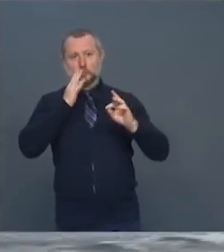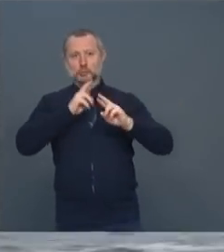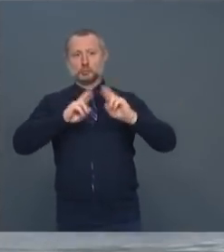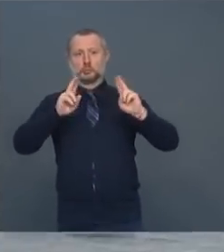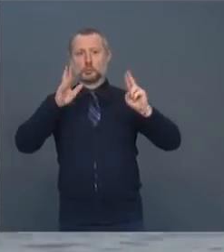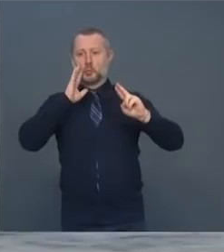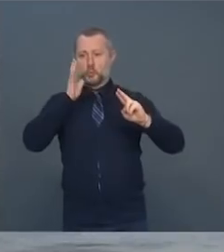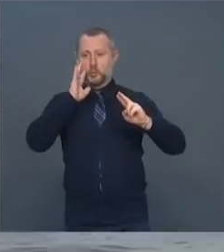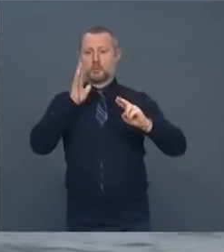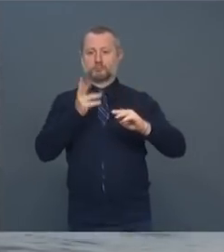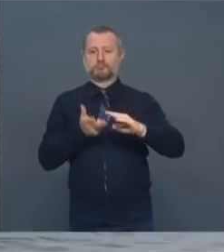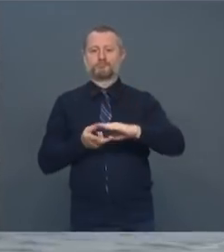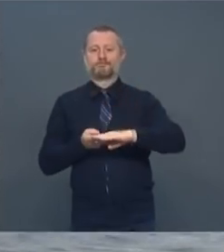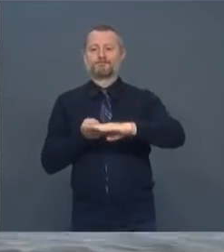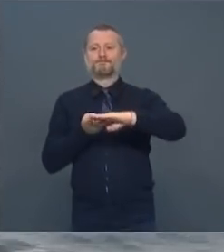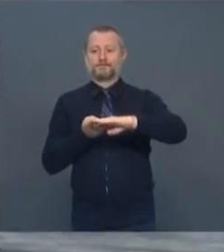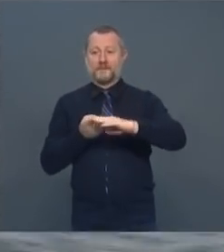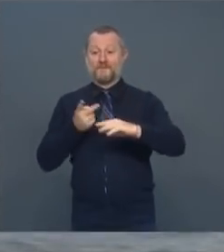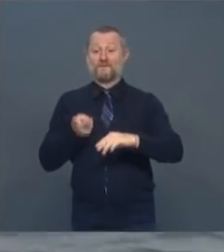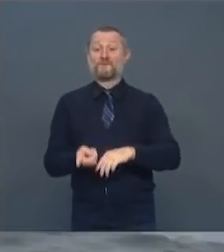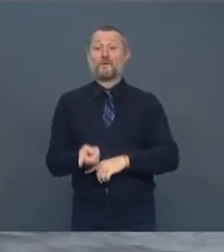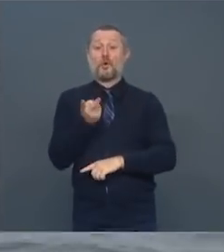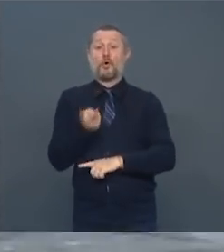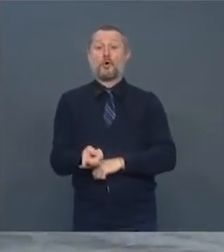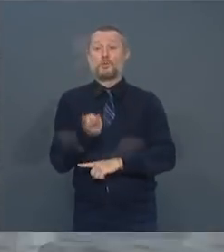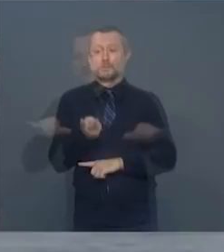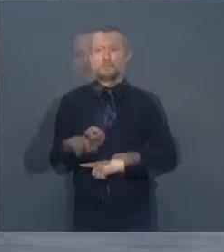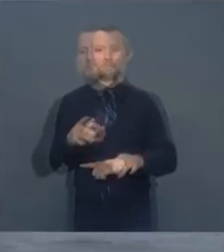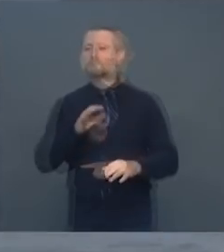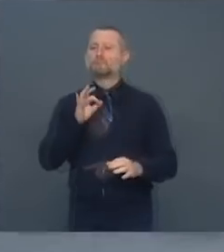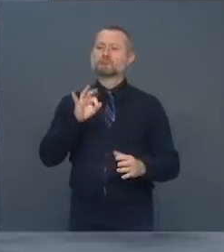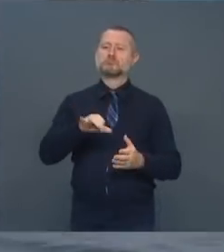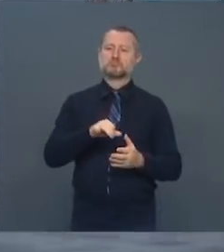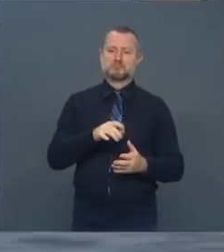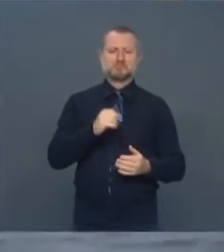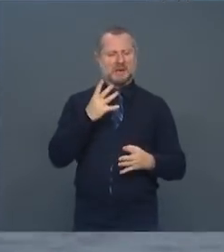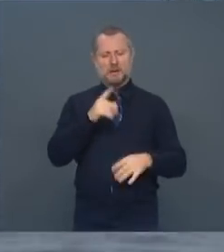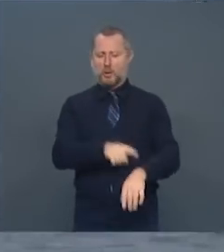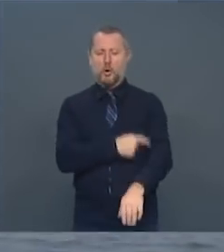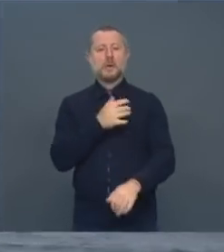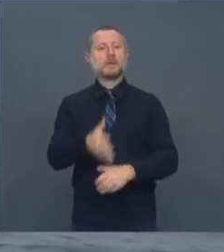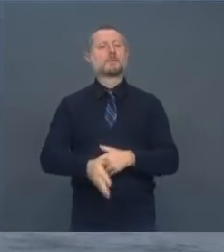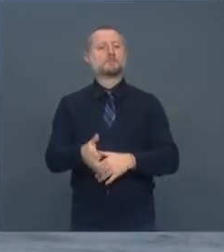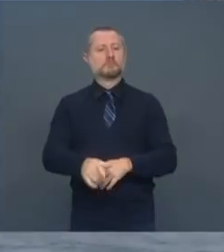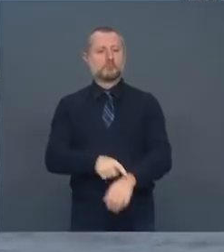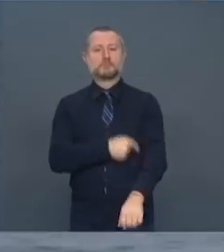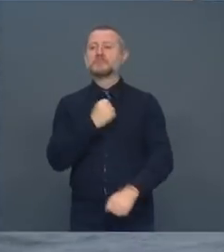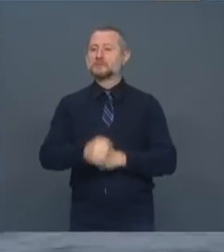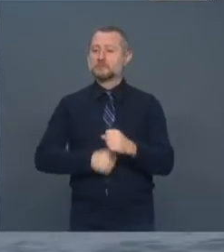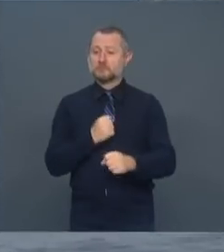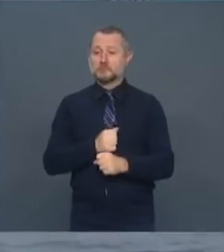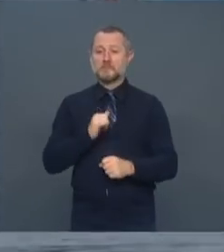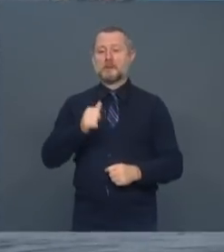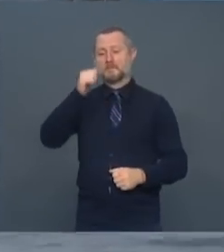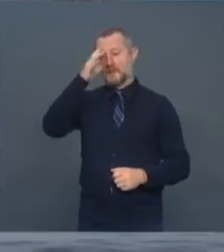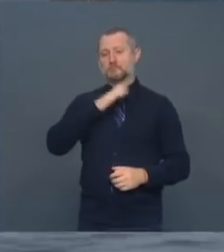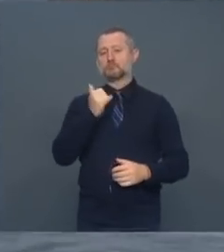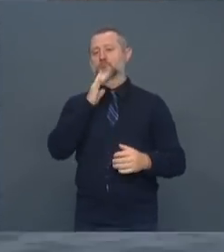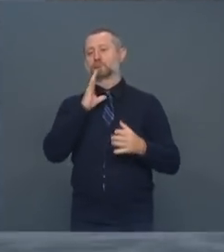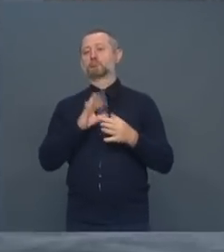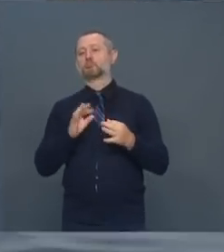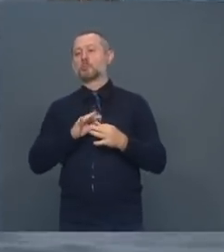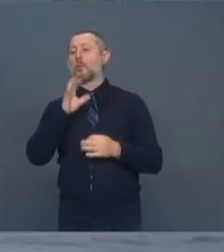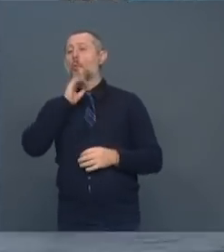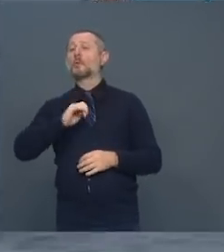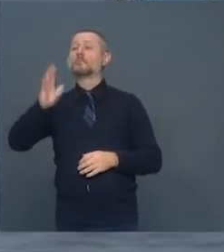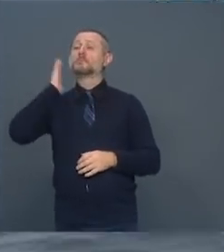be lifted by, we should go to the other side if we can. Right. The old rail car photos you've seen back in the day of the dropping of the